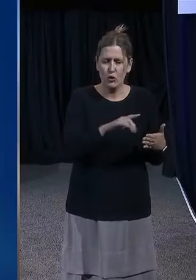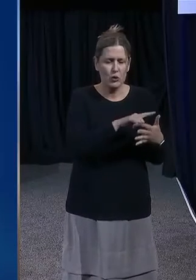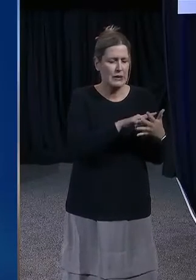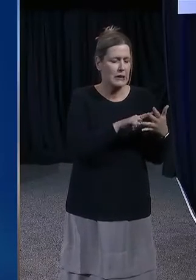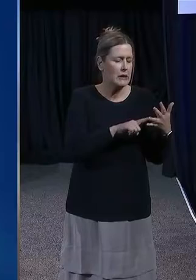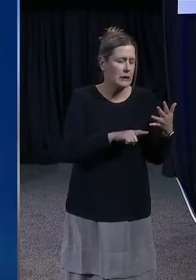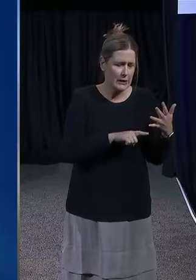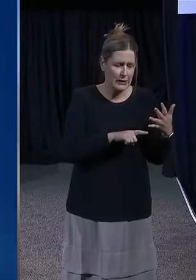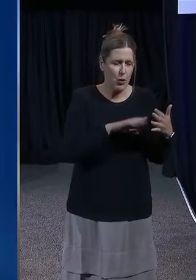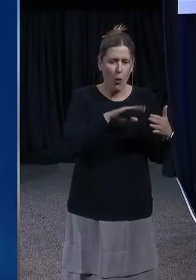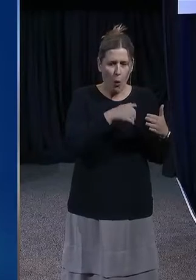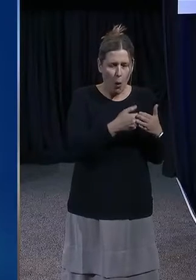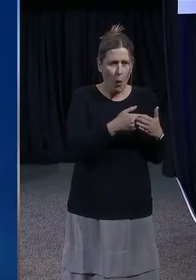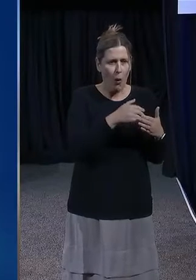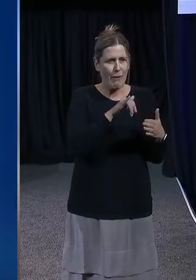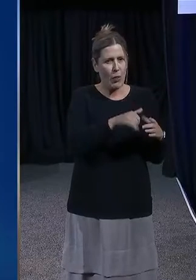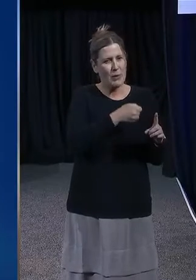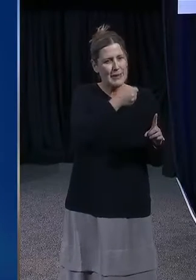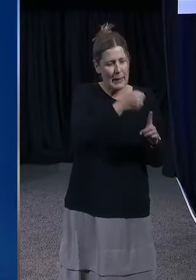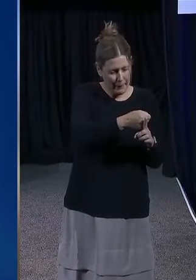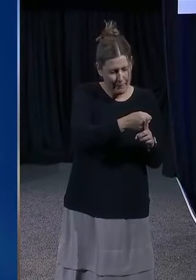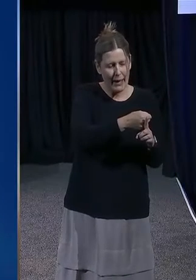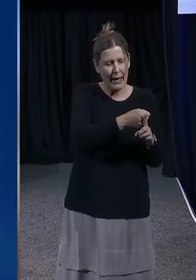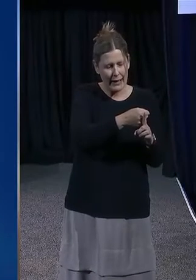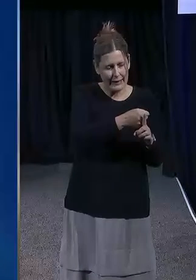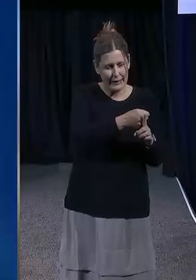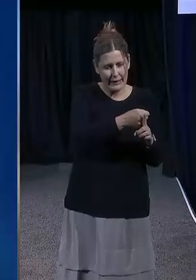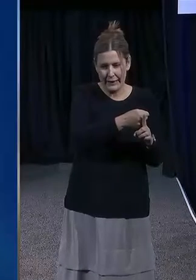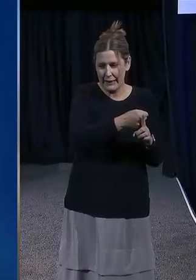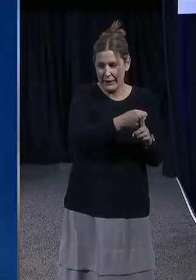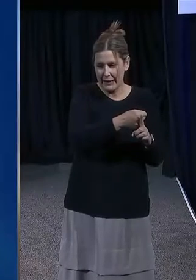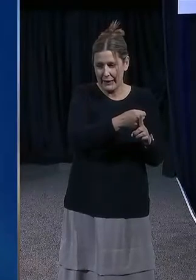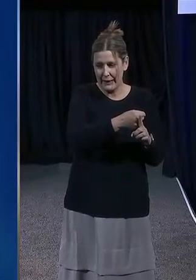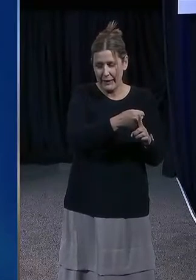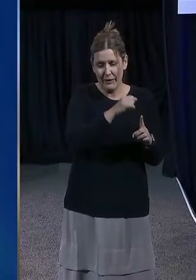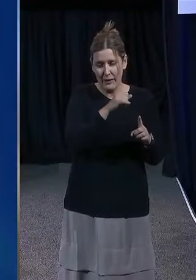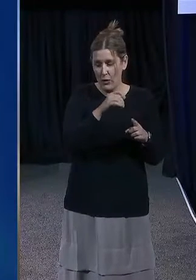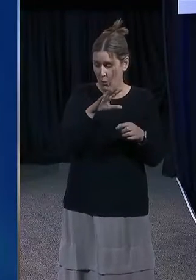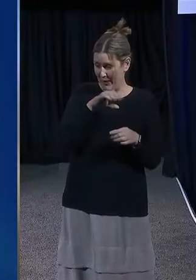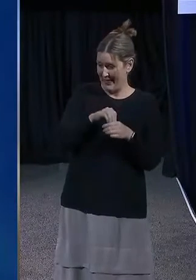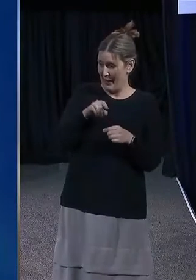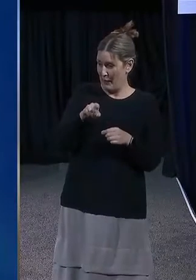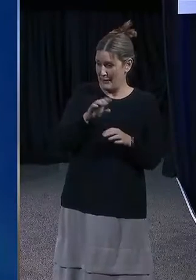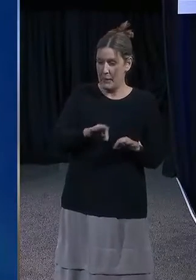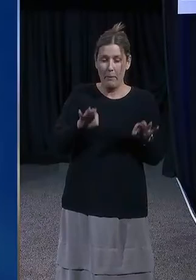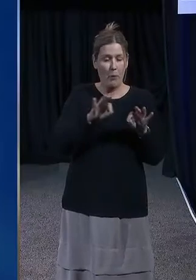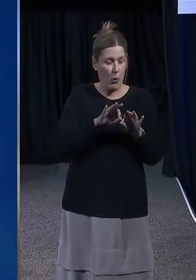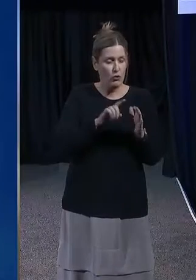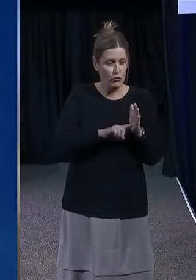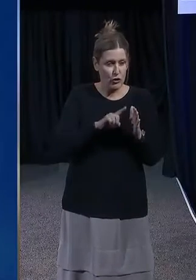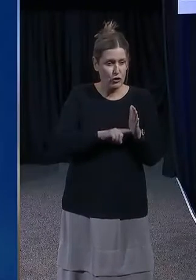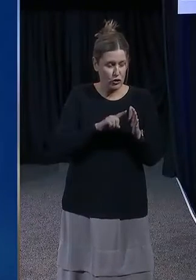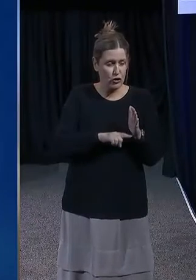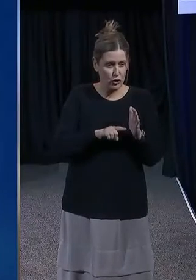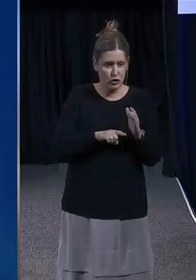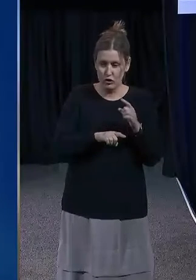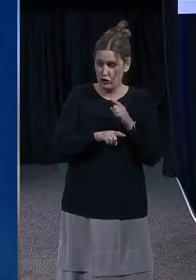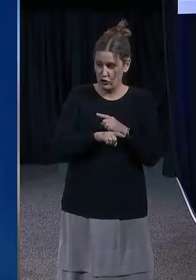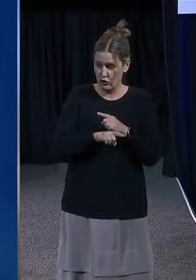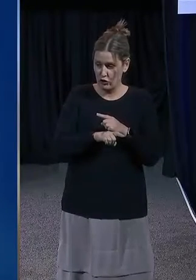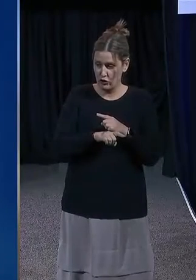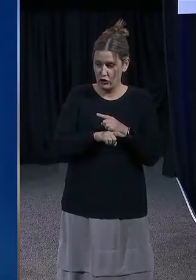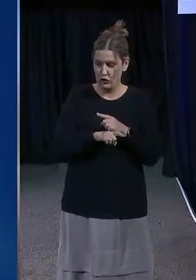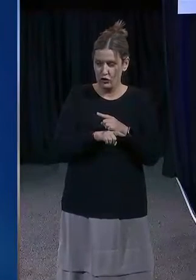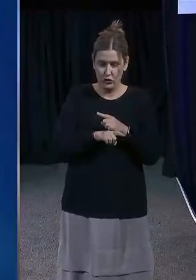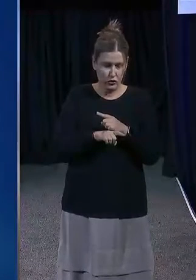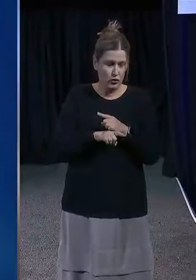the impacts of the clinical encounter in this very important study. This very important study that is a